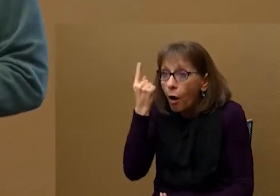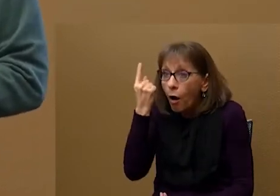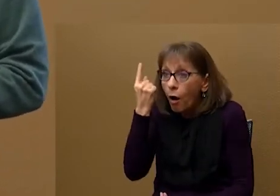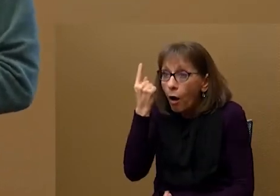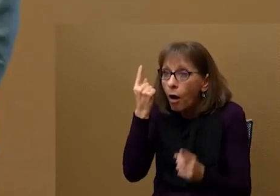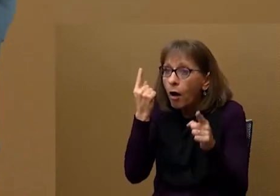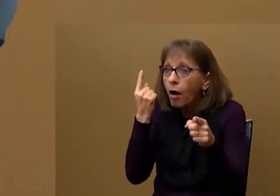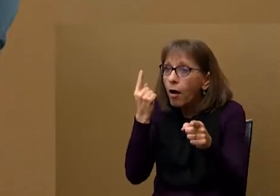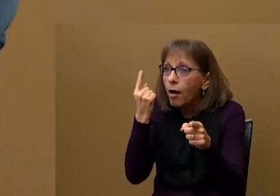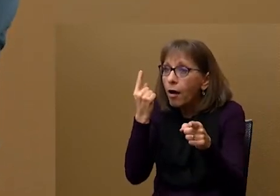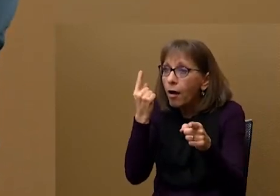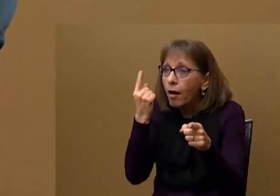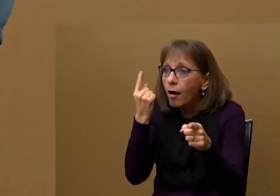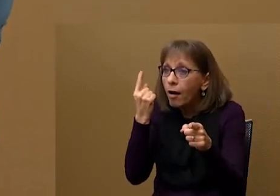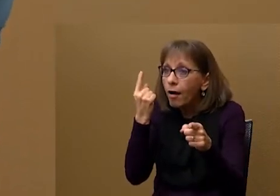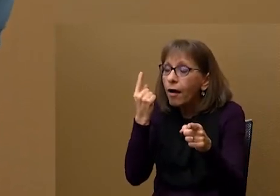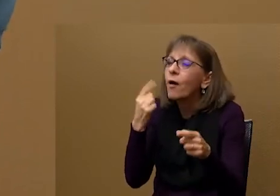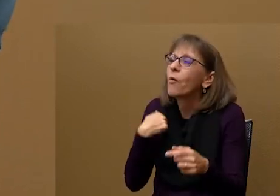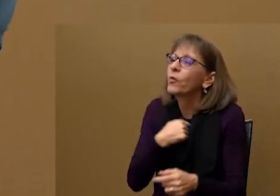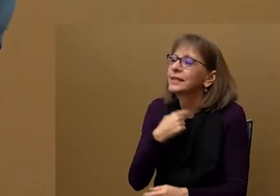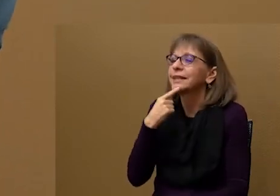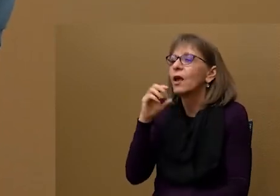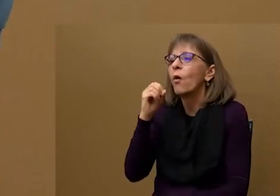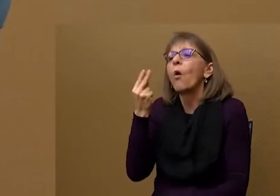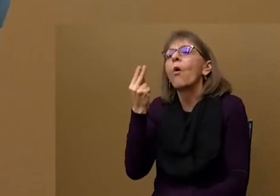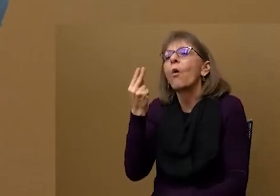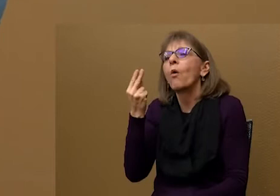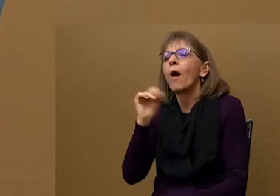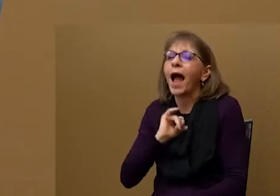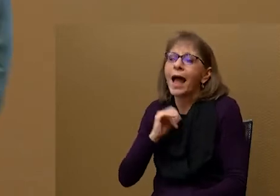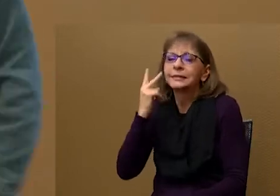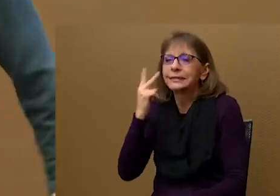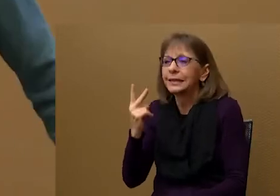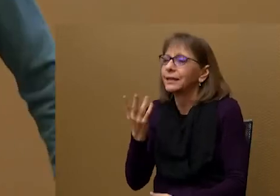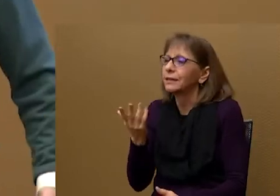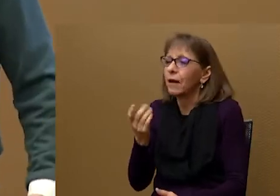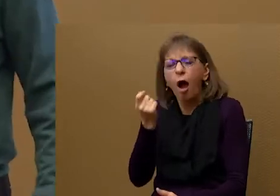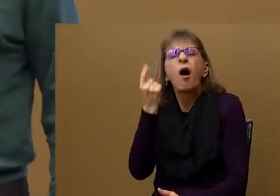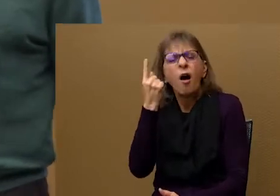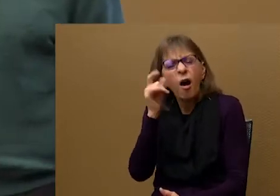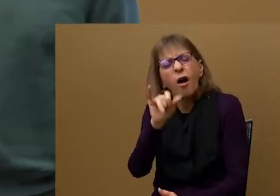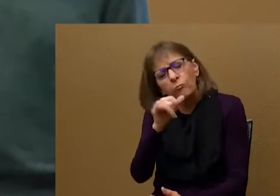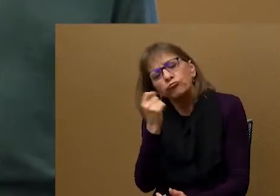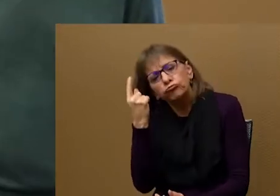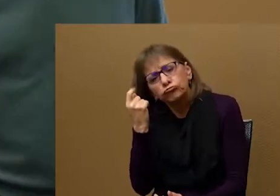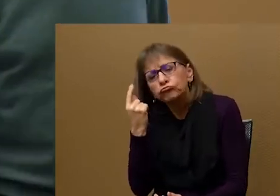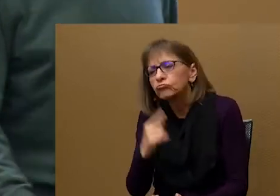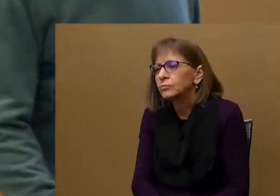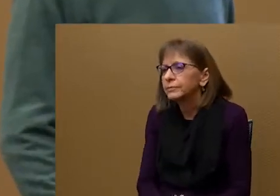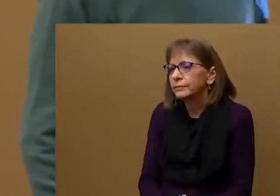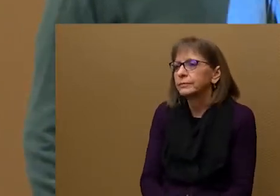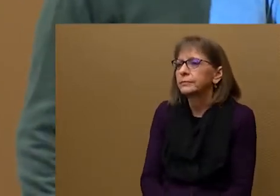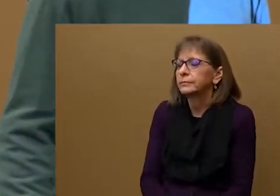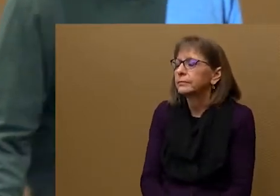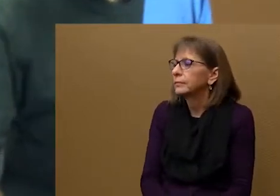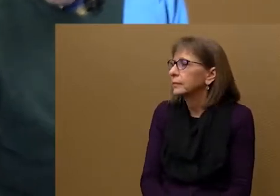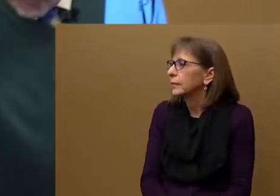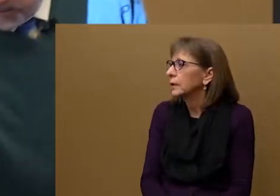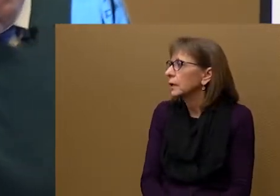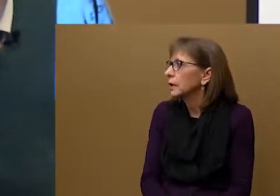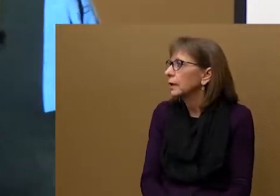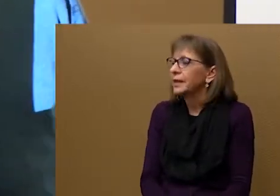I see, which we often gloss that. I see is kind of validation.